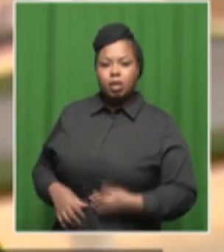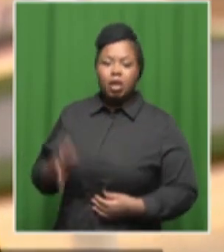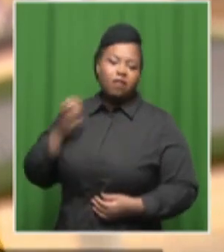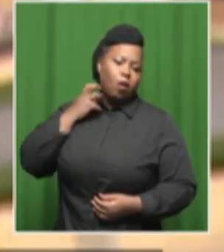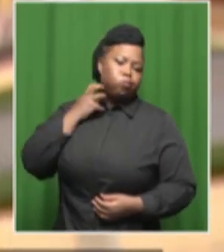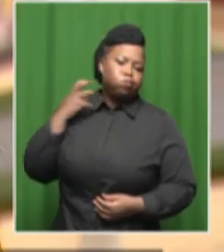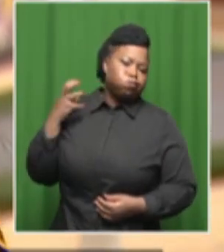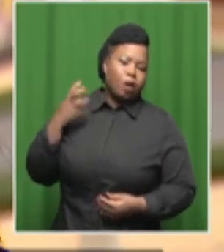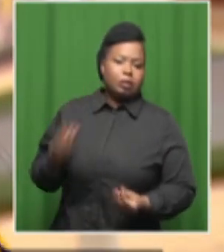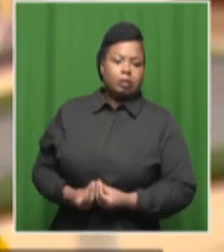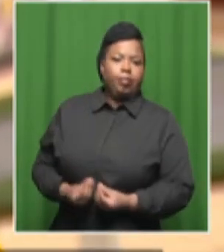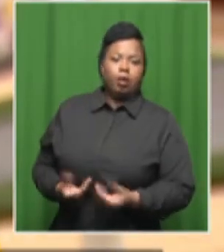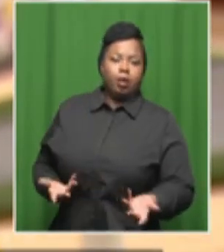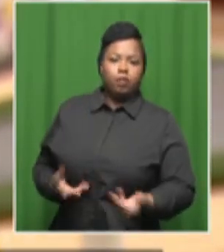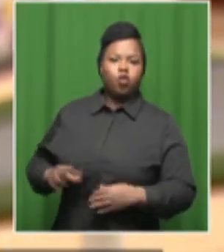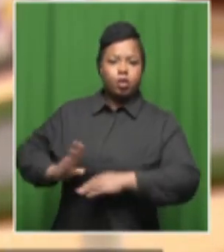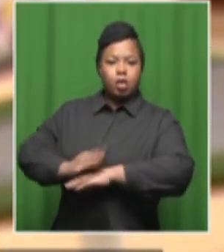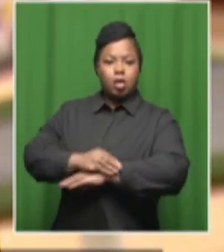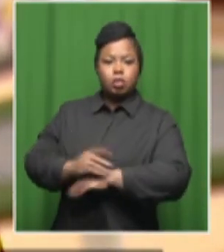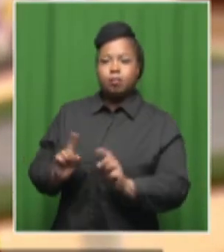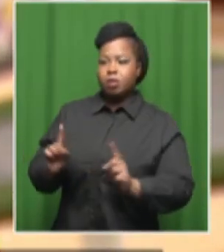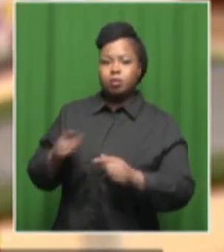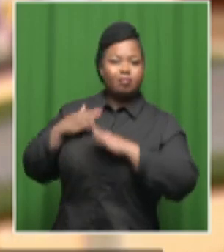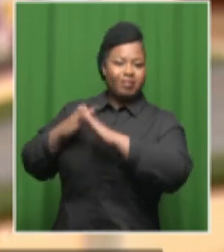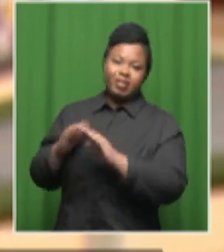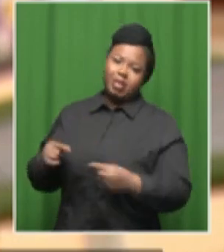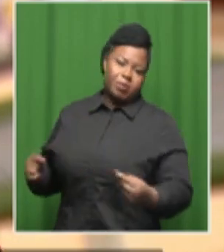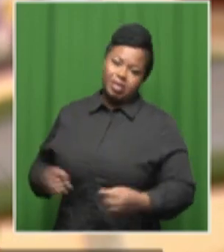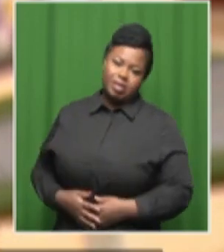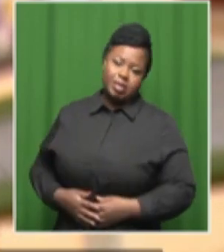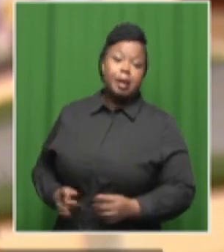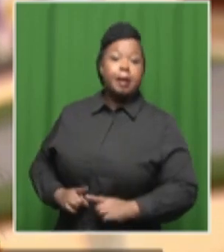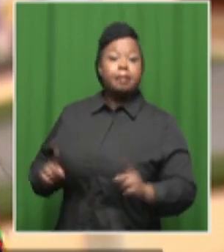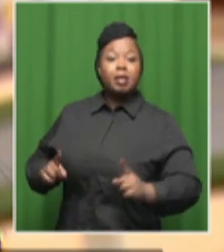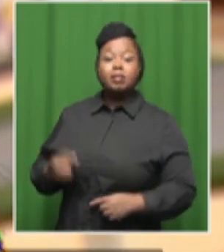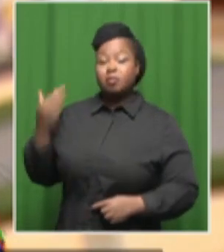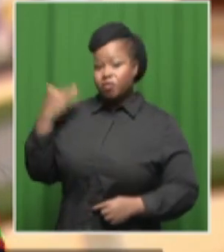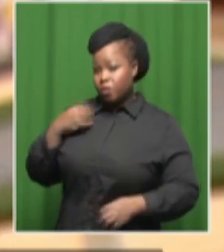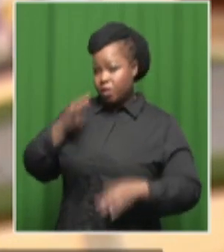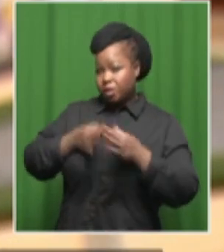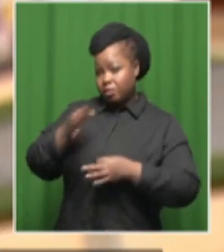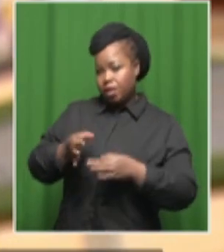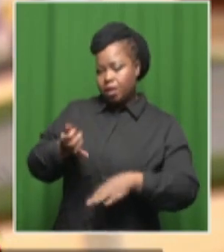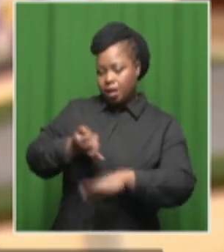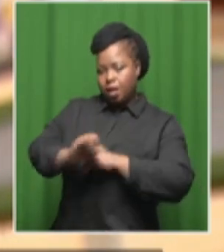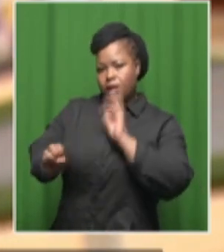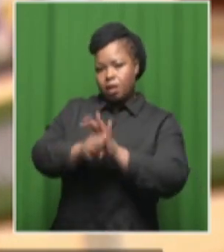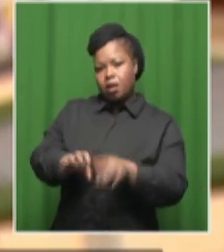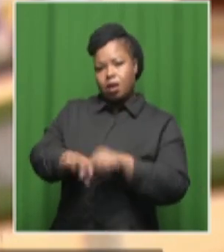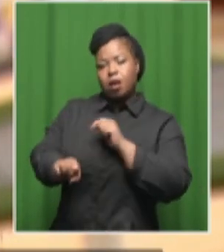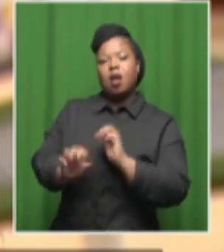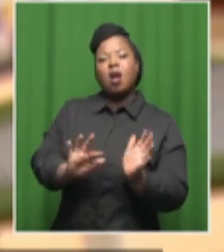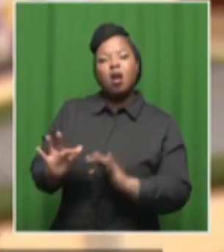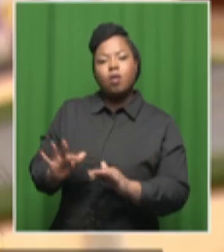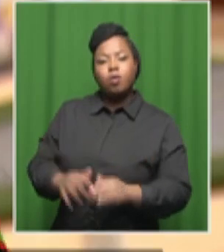nephroblastoma for some reason. But you can't literally prevent that. But as we spoke about the early signs, what is it